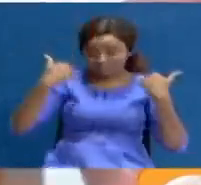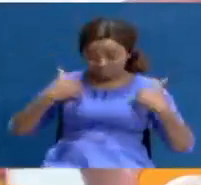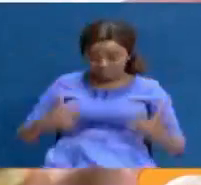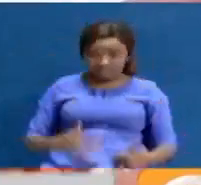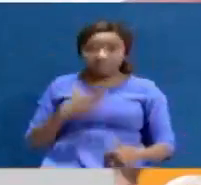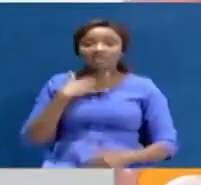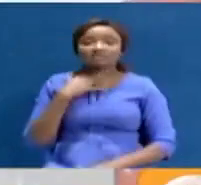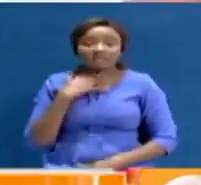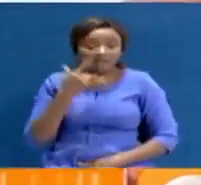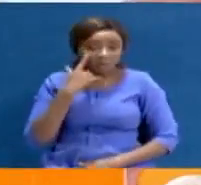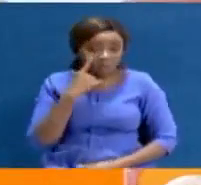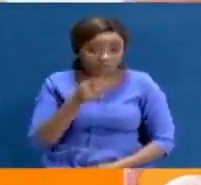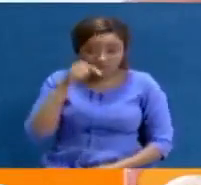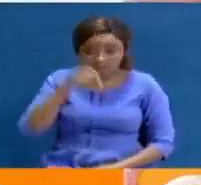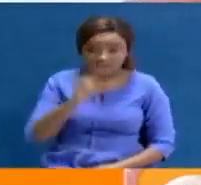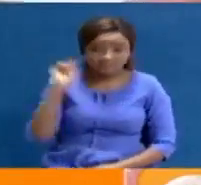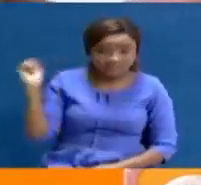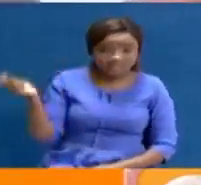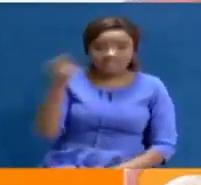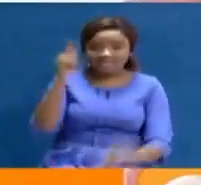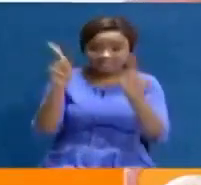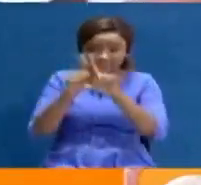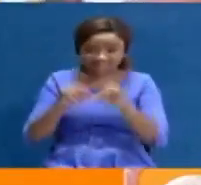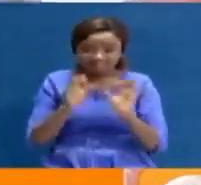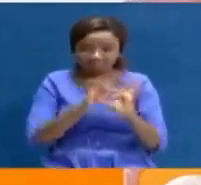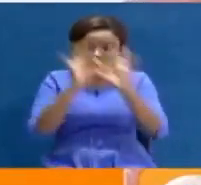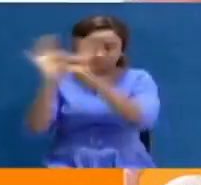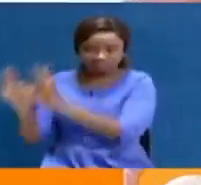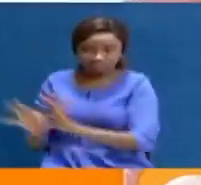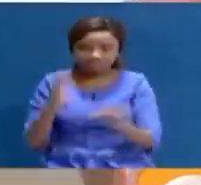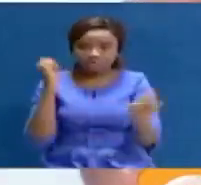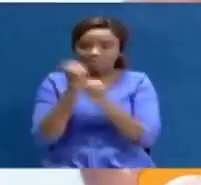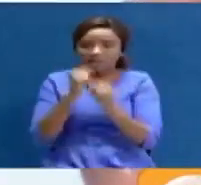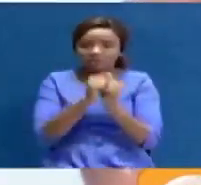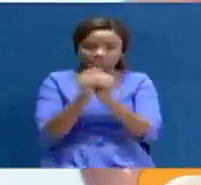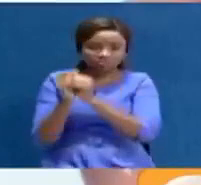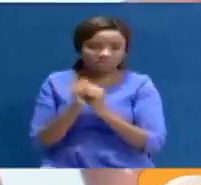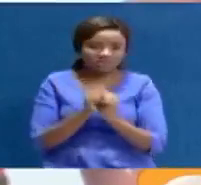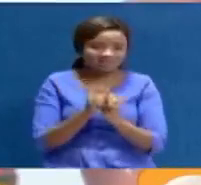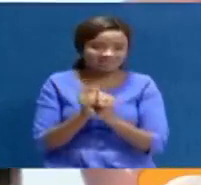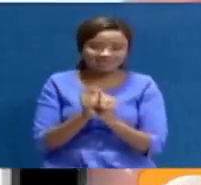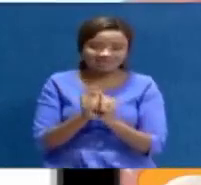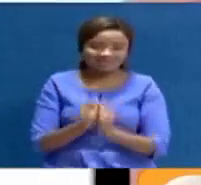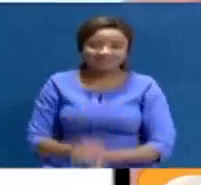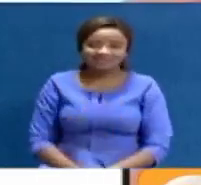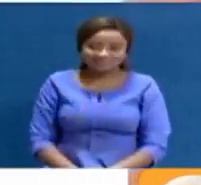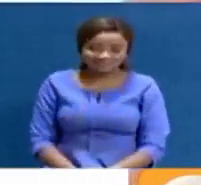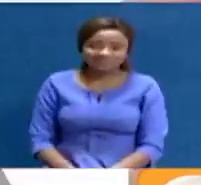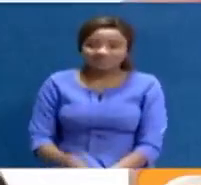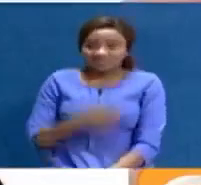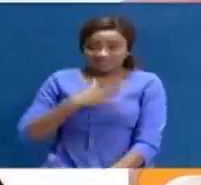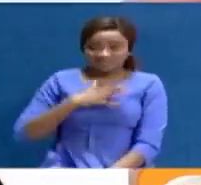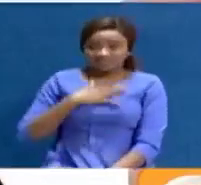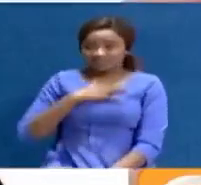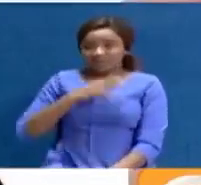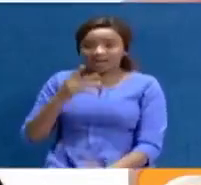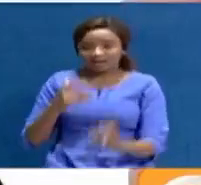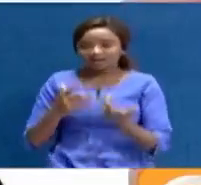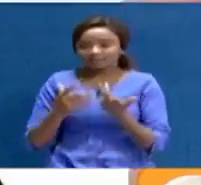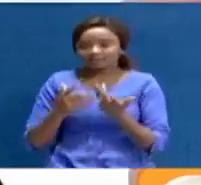ningependa kuona kama Kenya imekuja pamoja, imeungana, imekuwa kama kitu kimoja. That is the